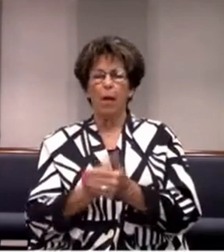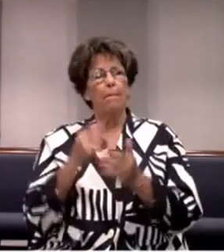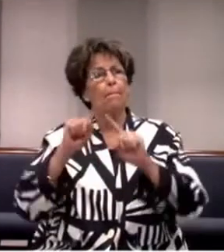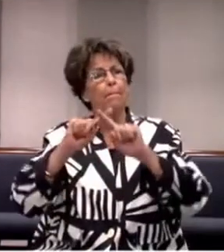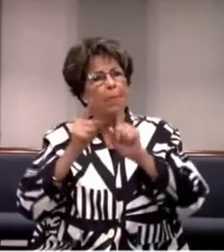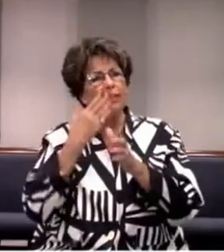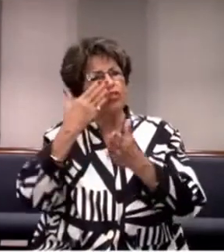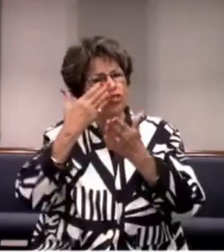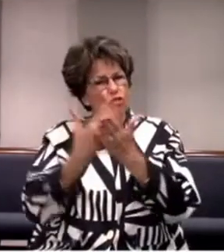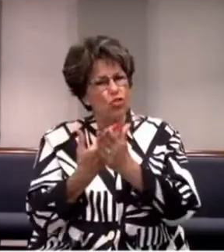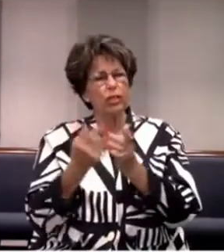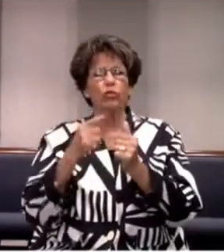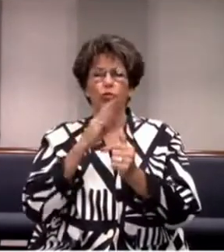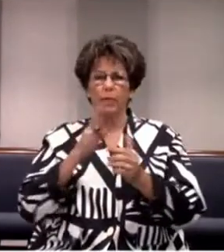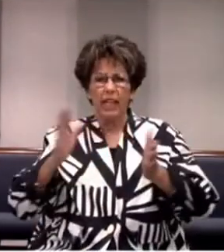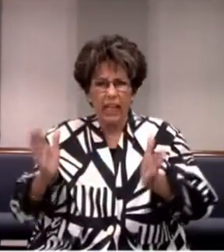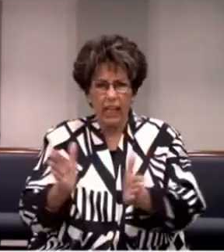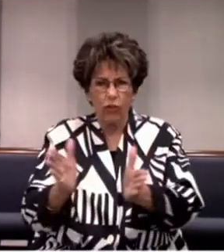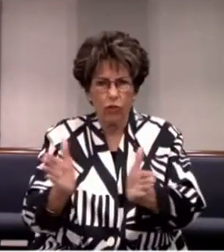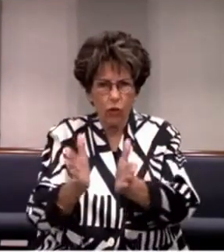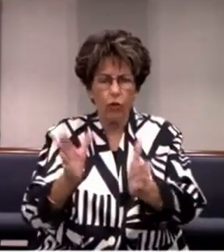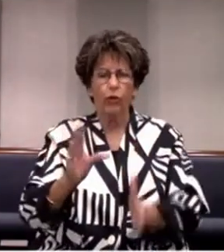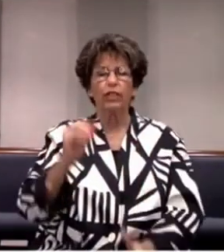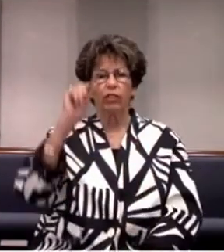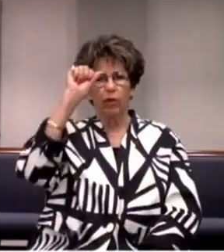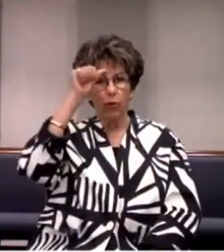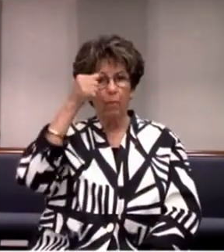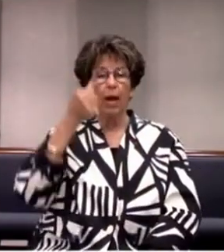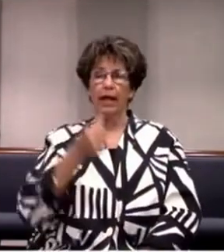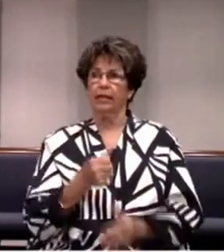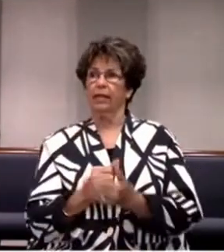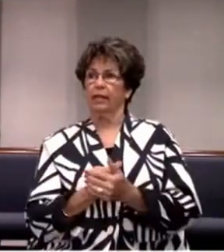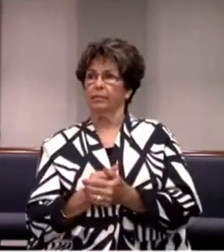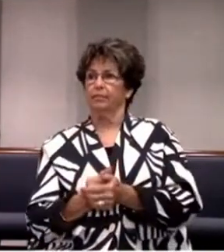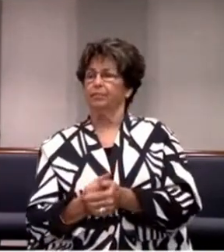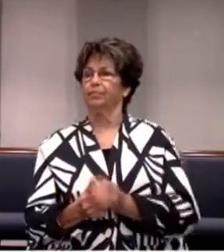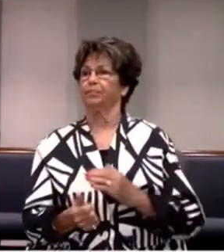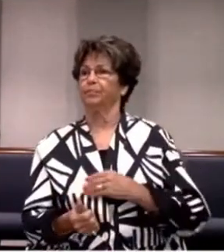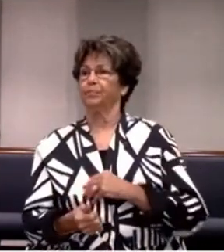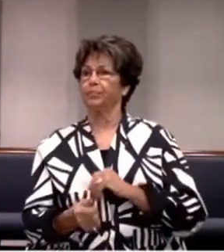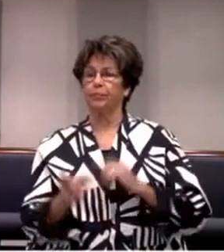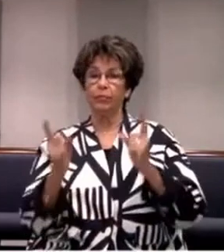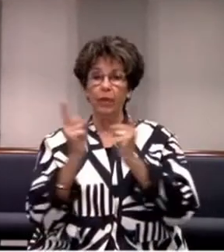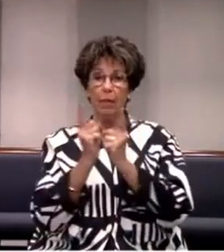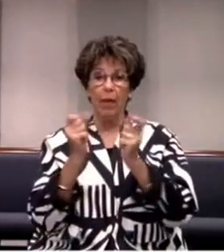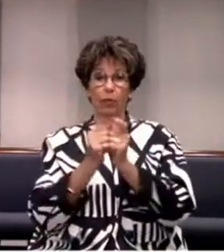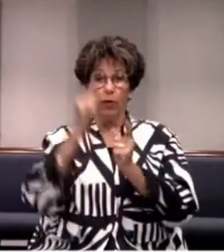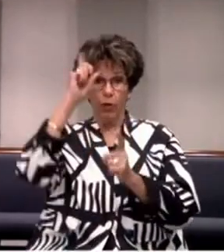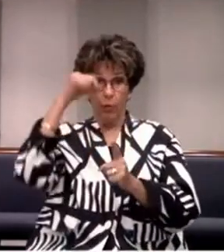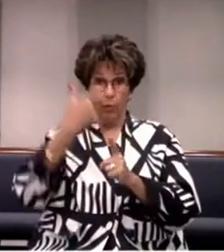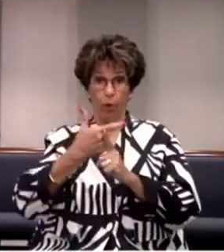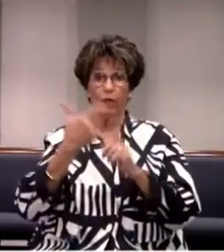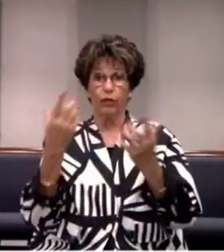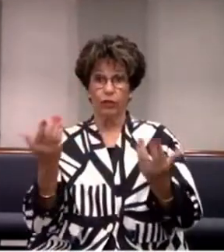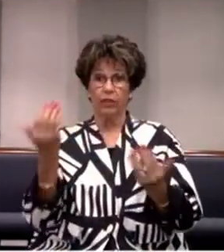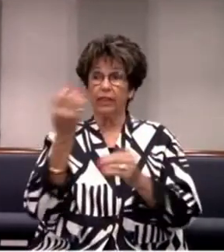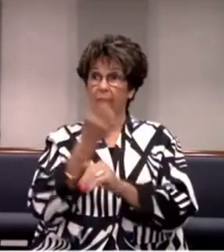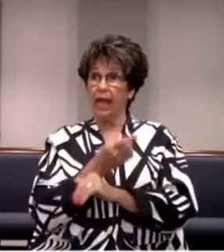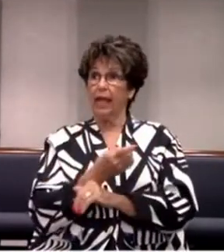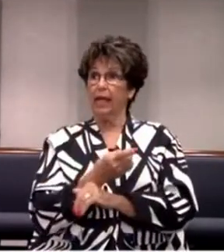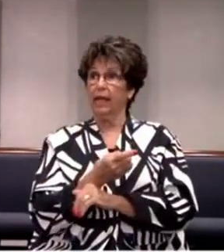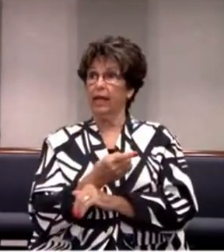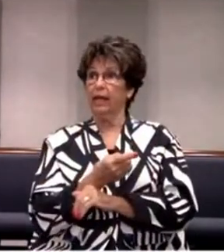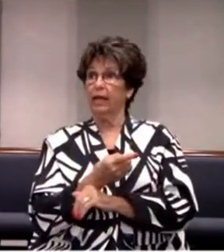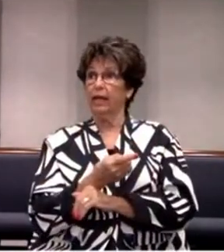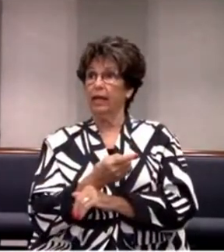of it. It's good to be encouraged by it. And so we've been looking at these. I met with a brother today, and he's been